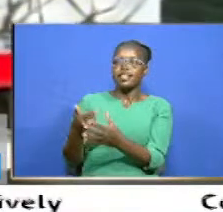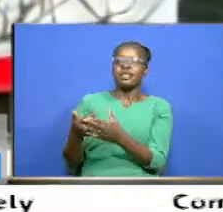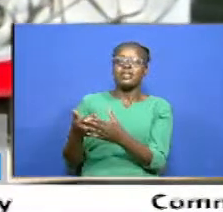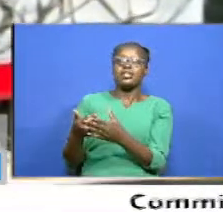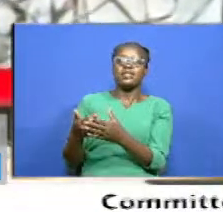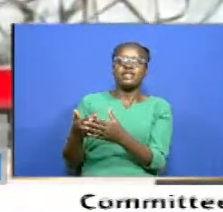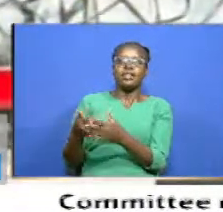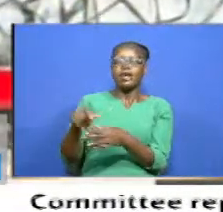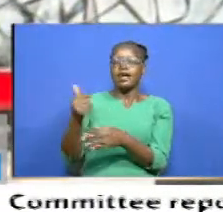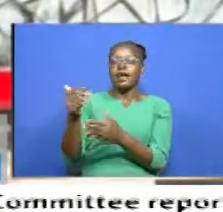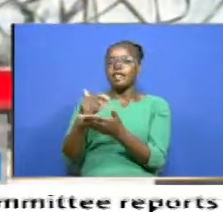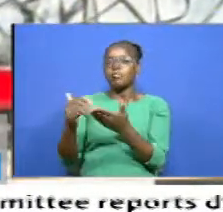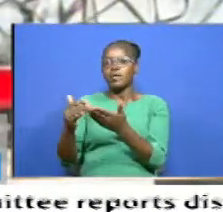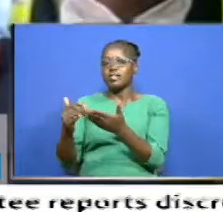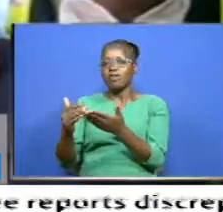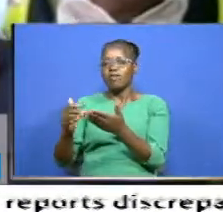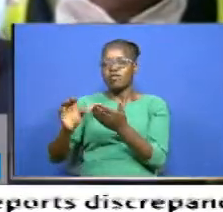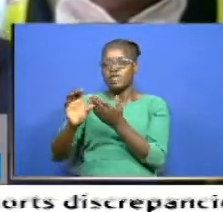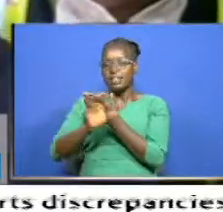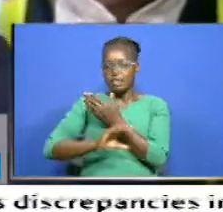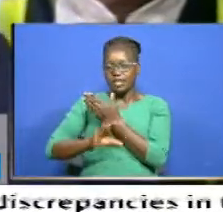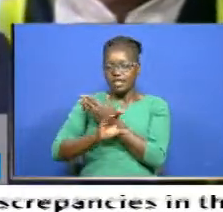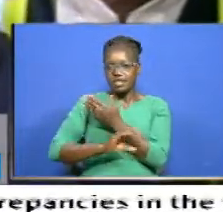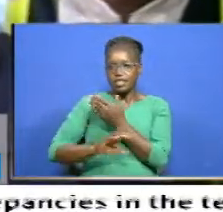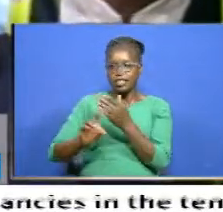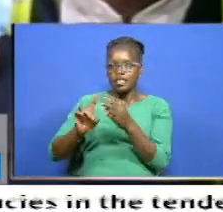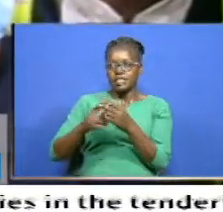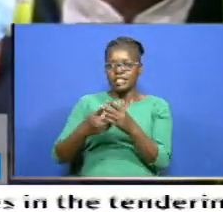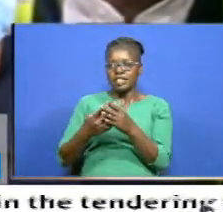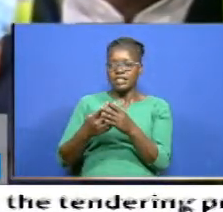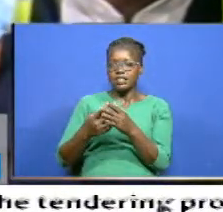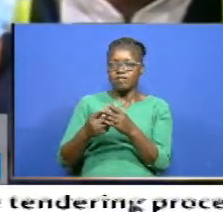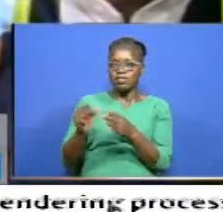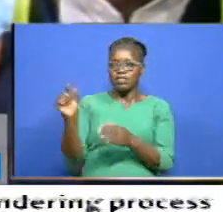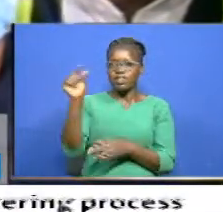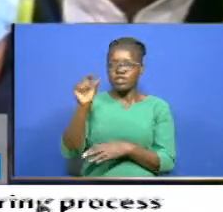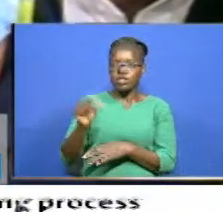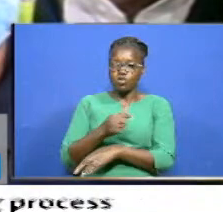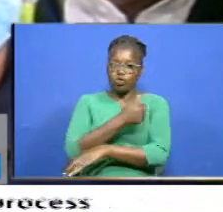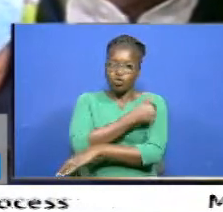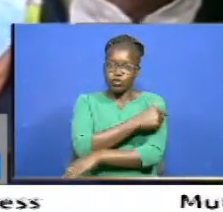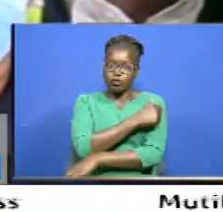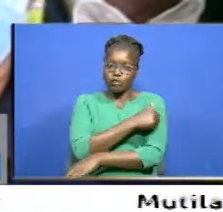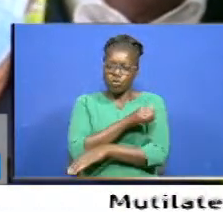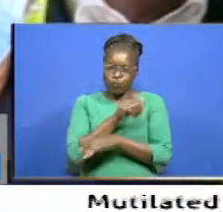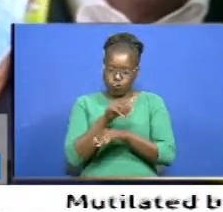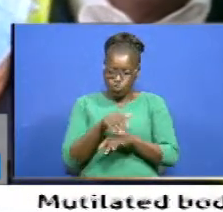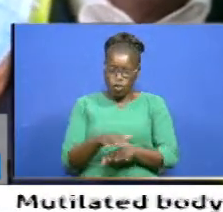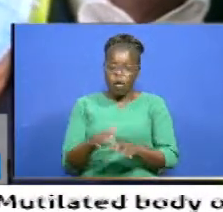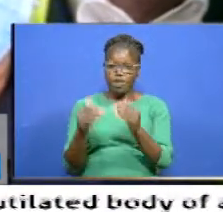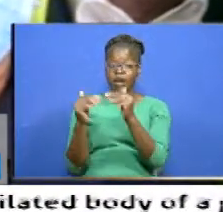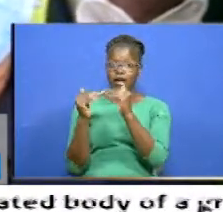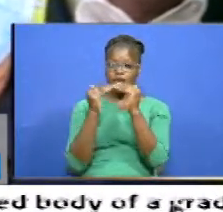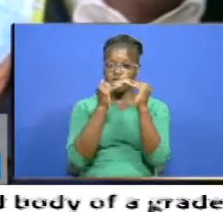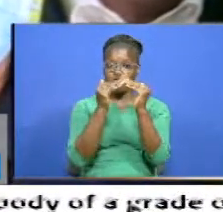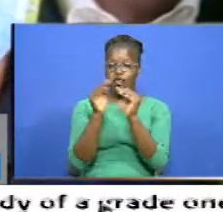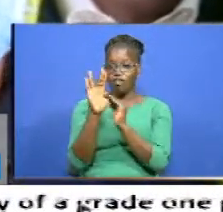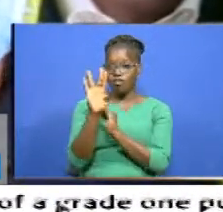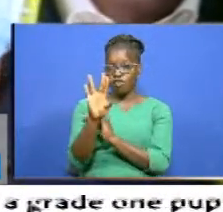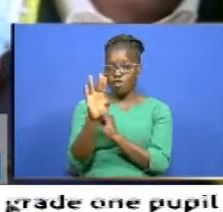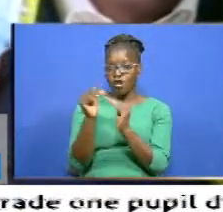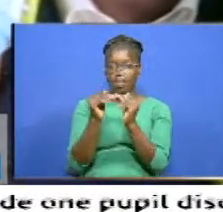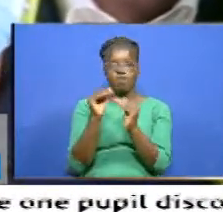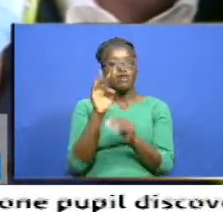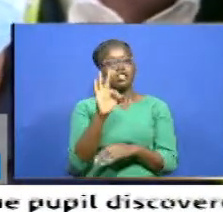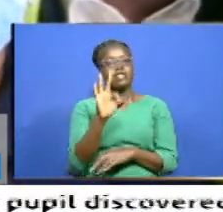to the rest of the country, beginning with the regional hospitals, down to the level 4s, level 3s,